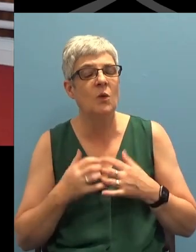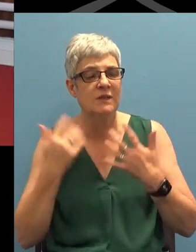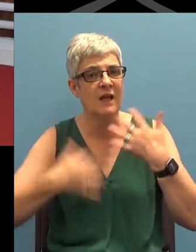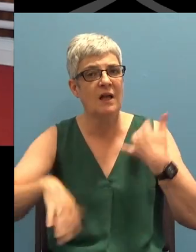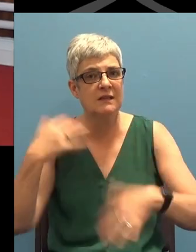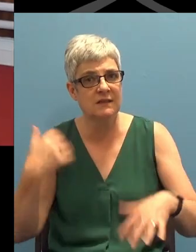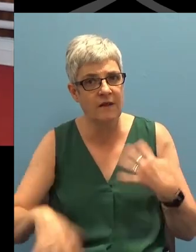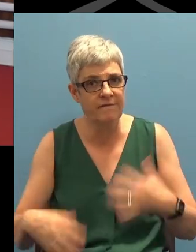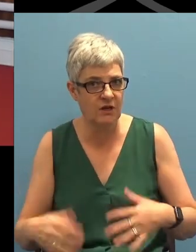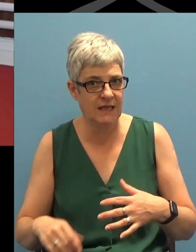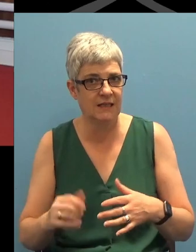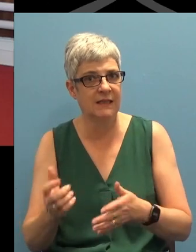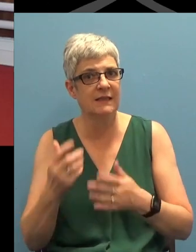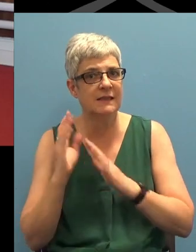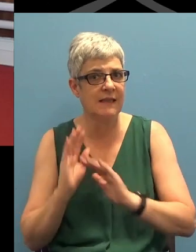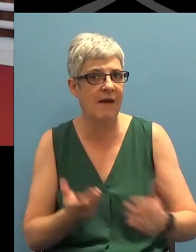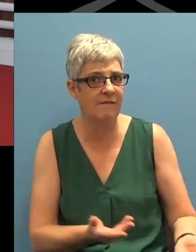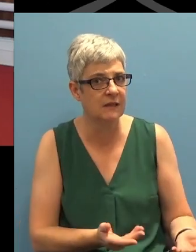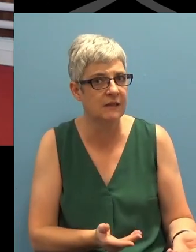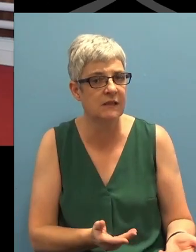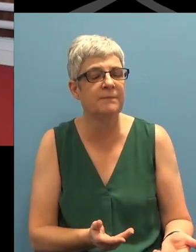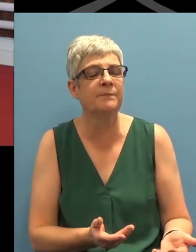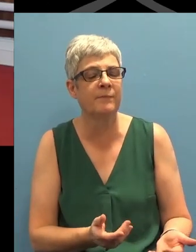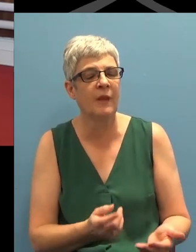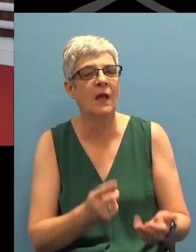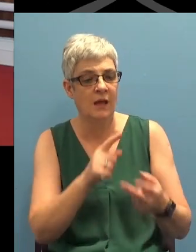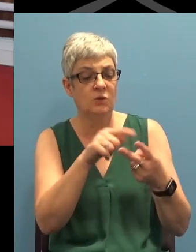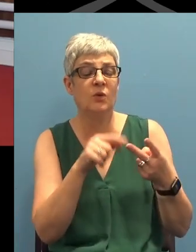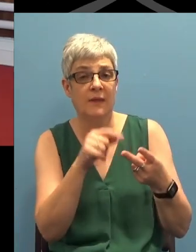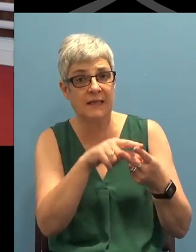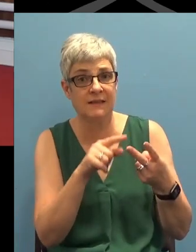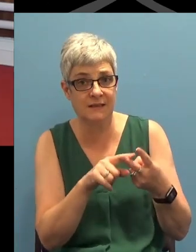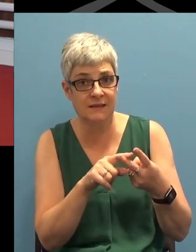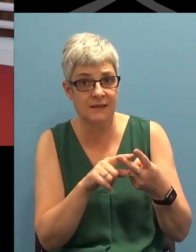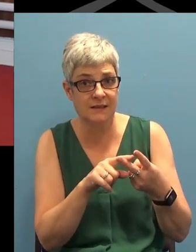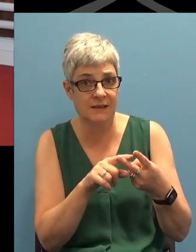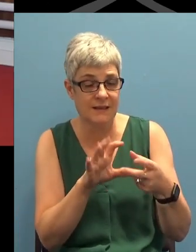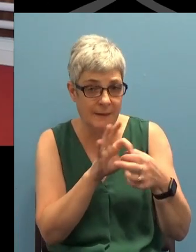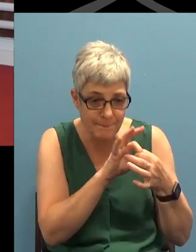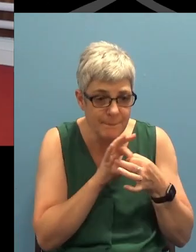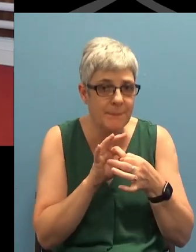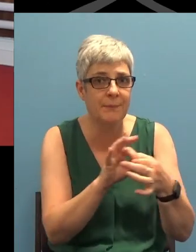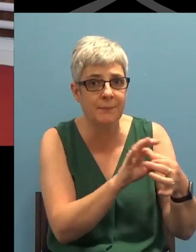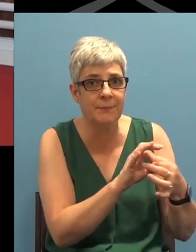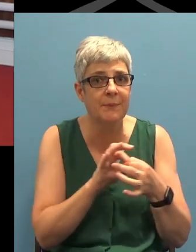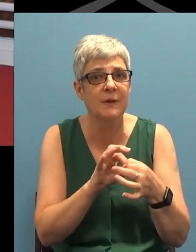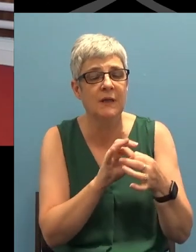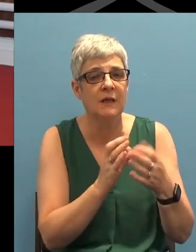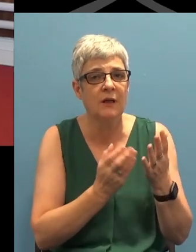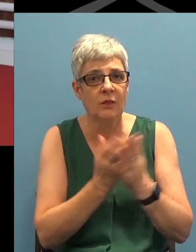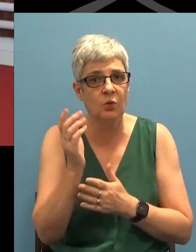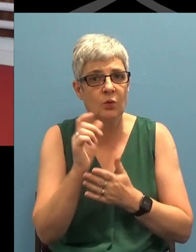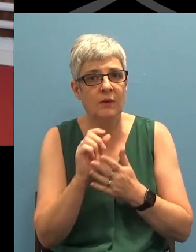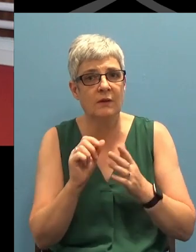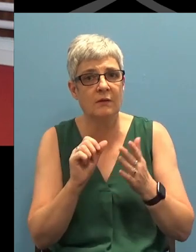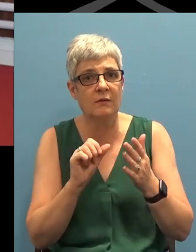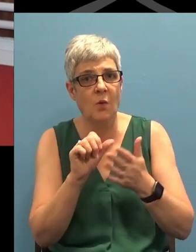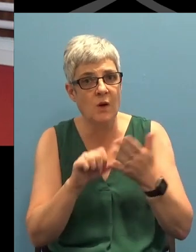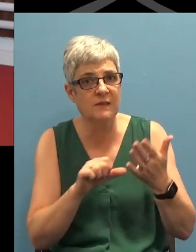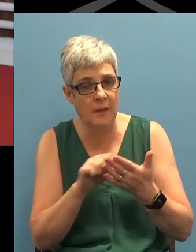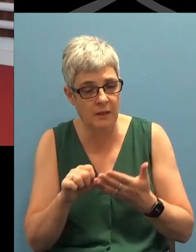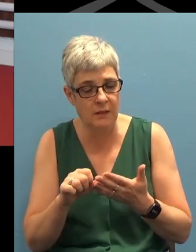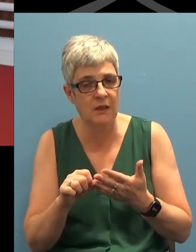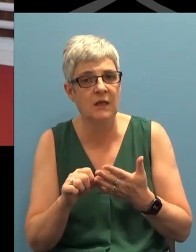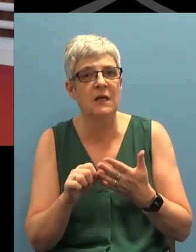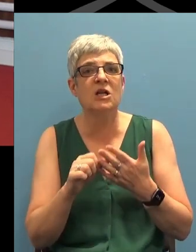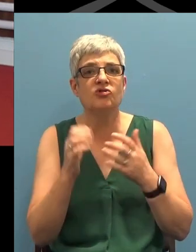be a suffering servant. And these two things held together throughout the rest of the gospel. Jesus as